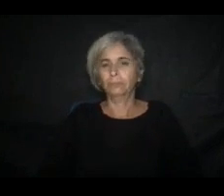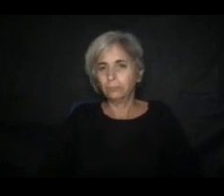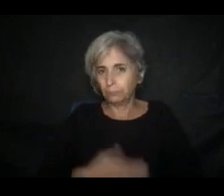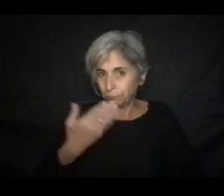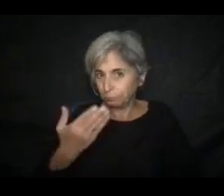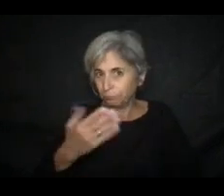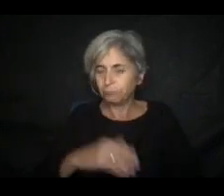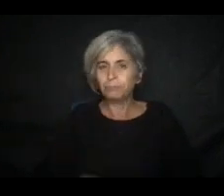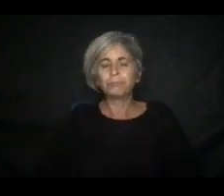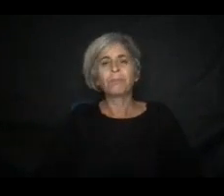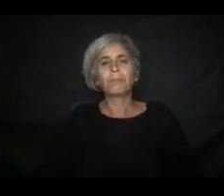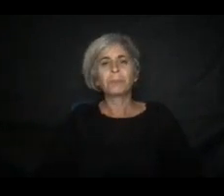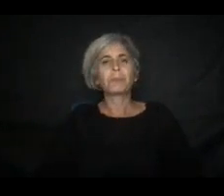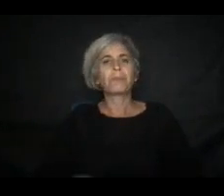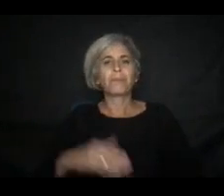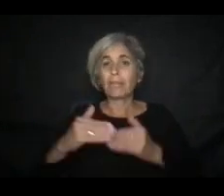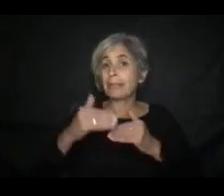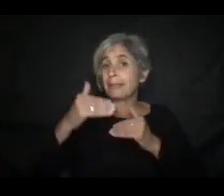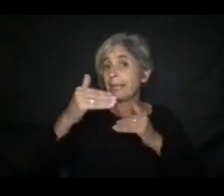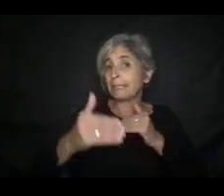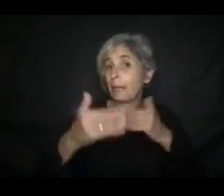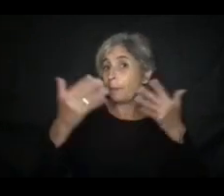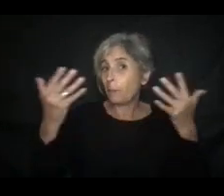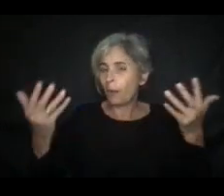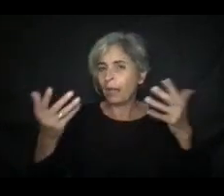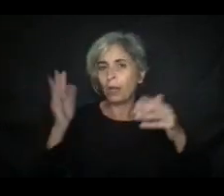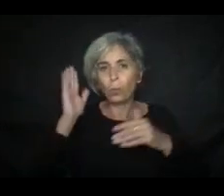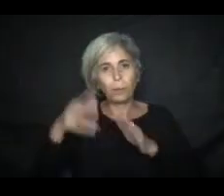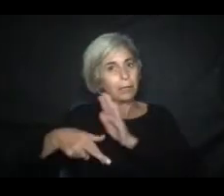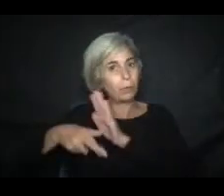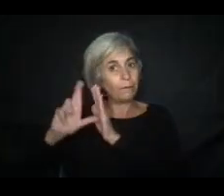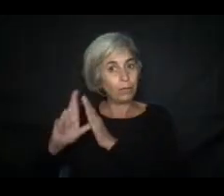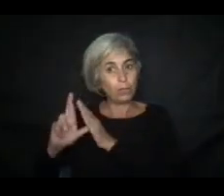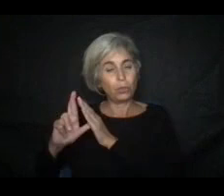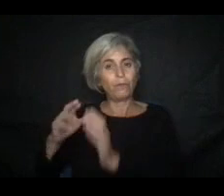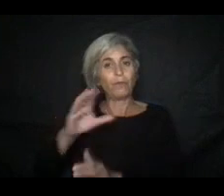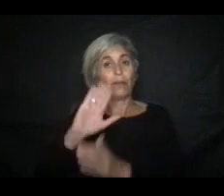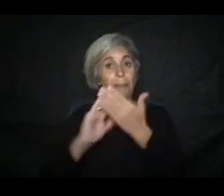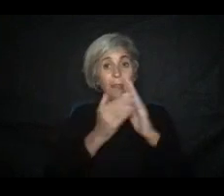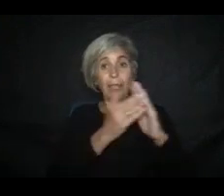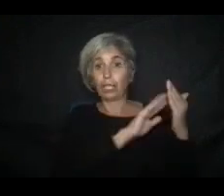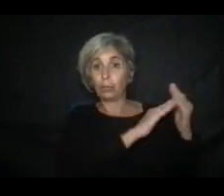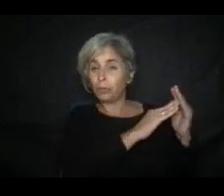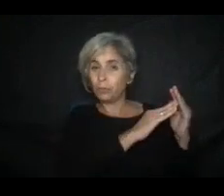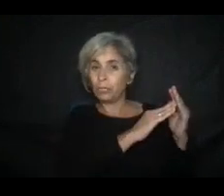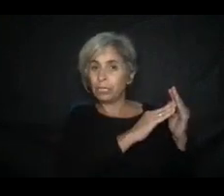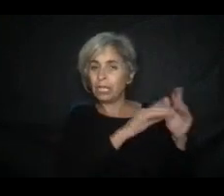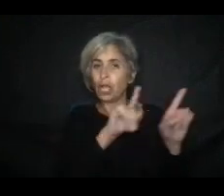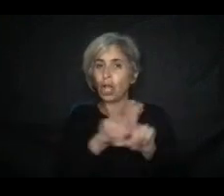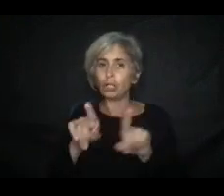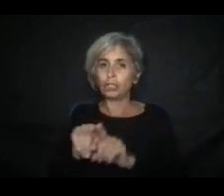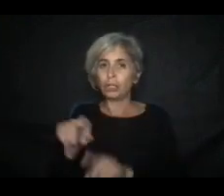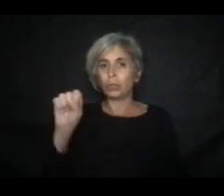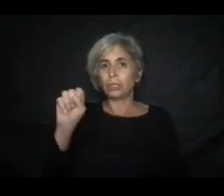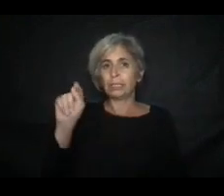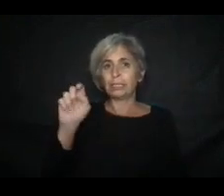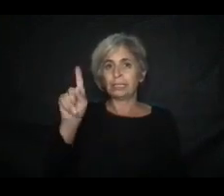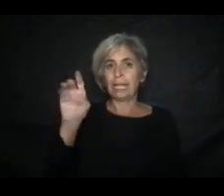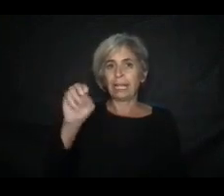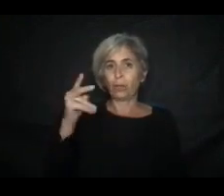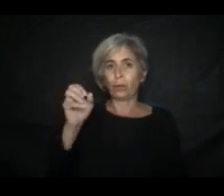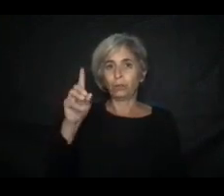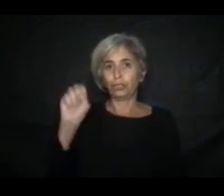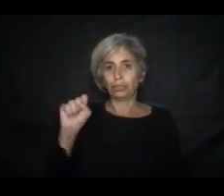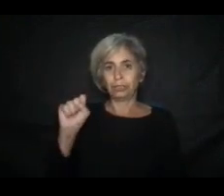And so as we go through the next steps, there will be a review both from the community and from stakeholders of the mobility plan